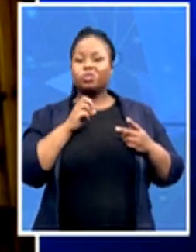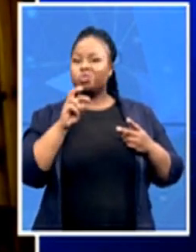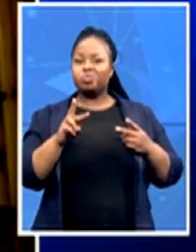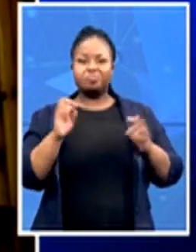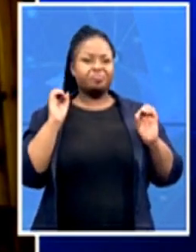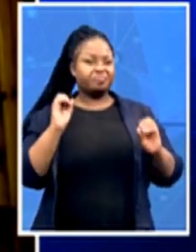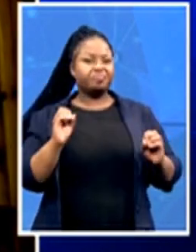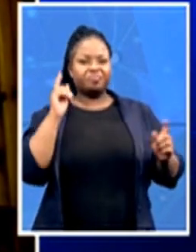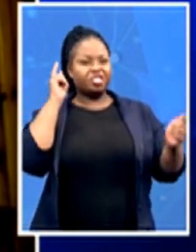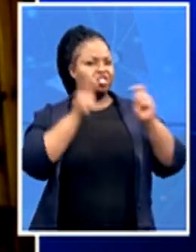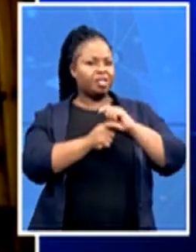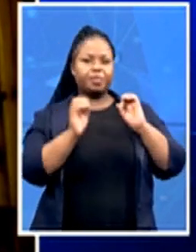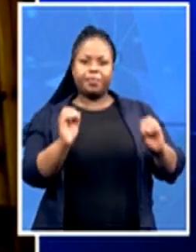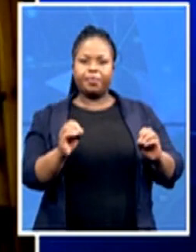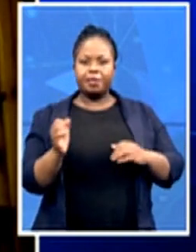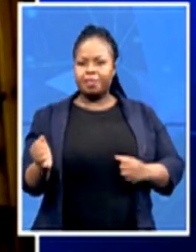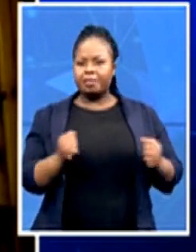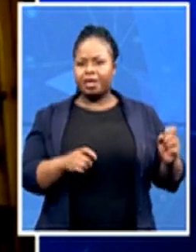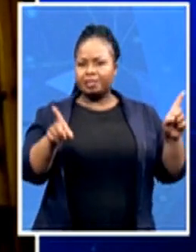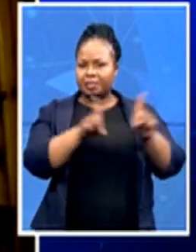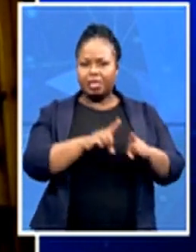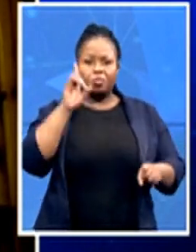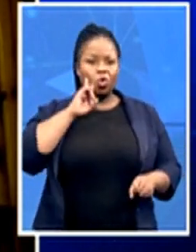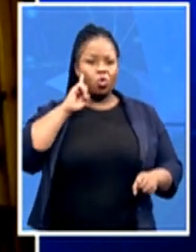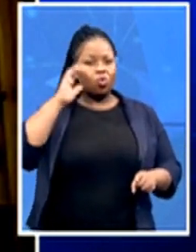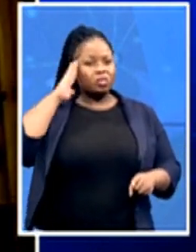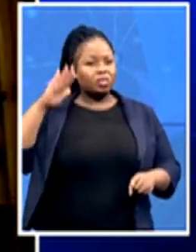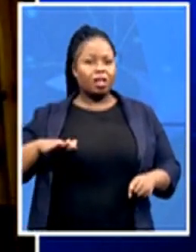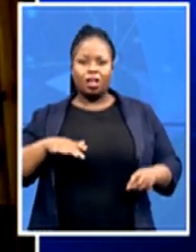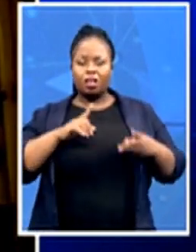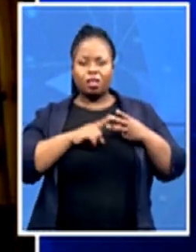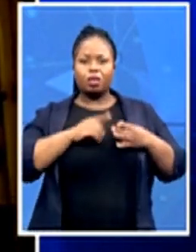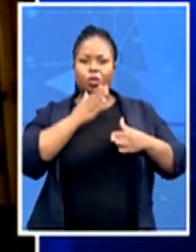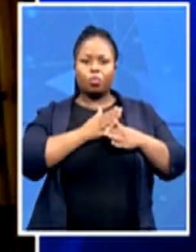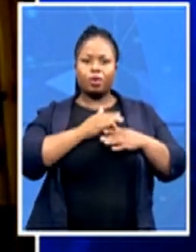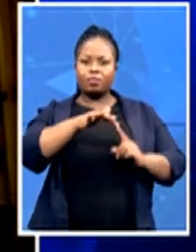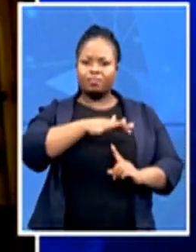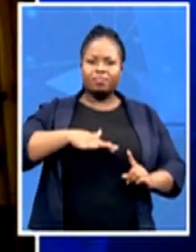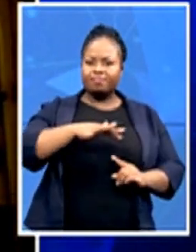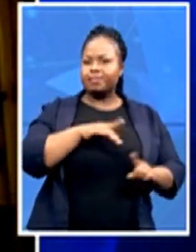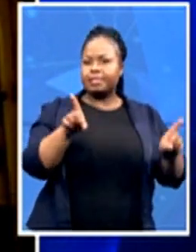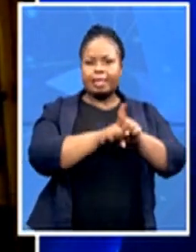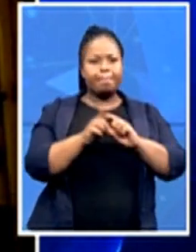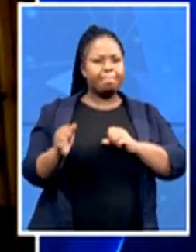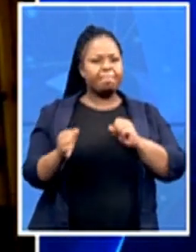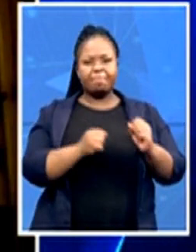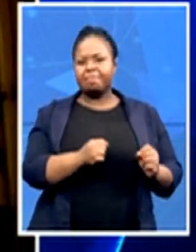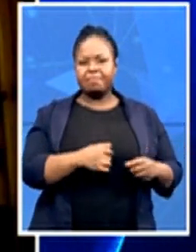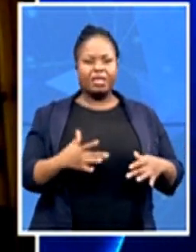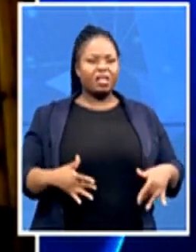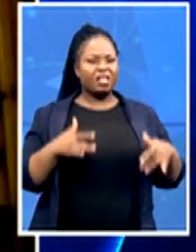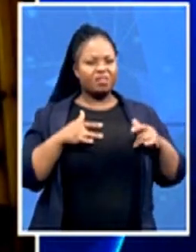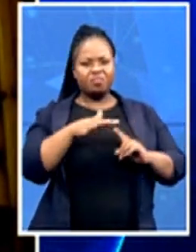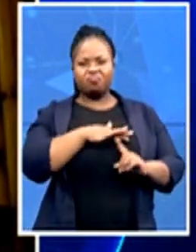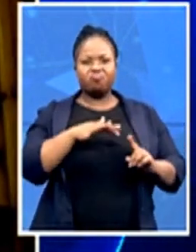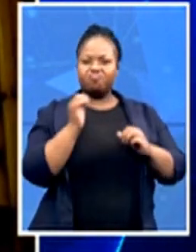are still the same. The labor and the working conditions are still the same. The living conditions are still the same. So there hasn't been much that has changed, but it's